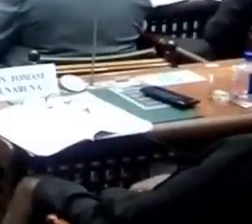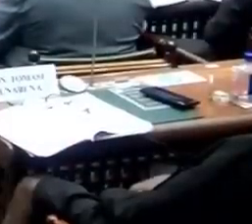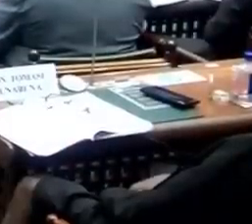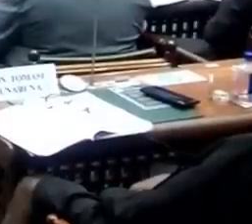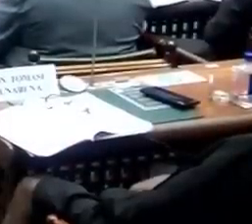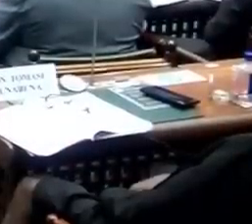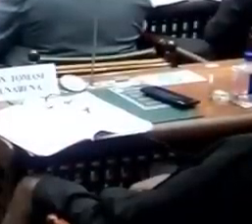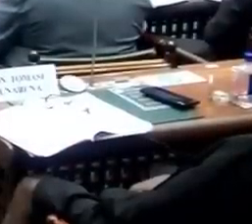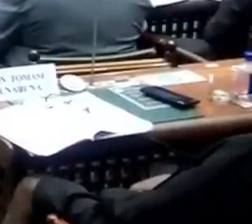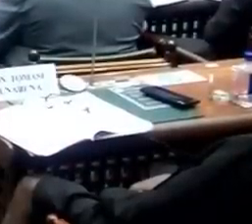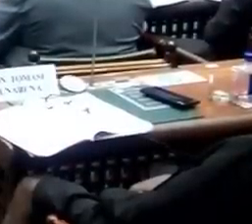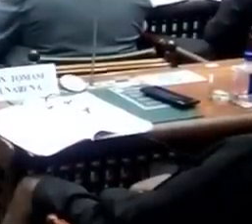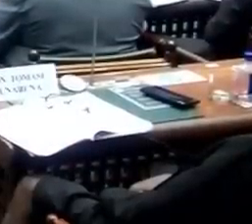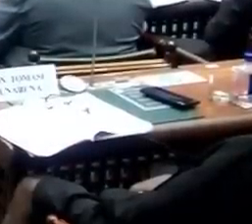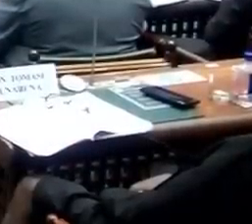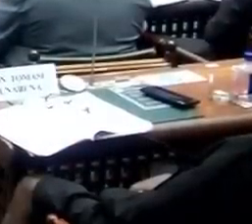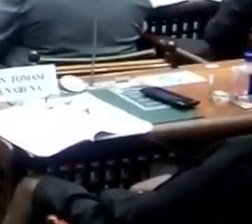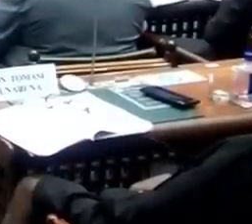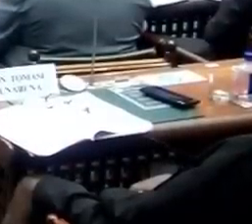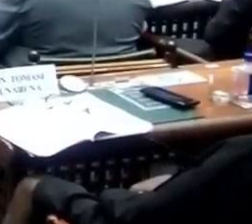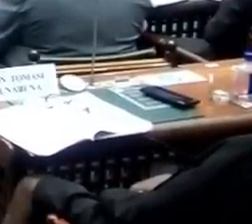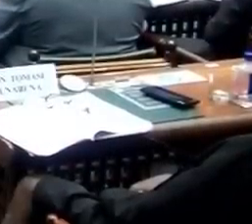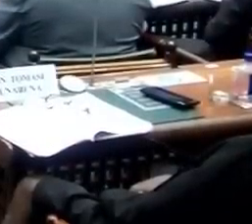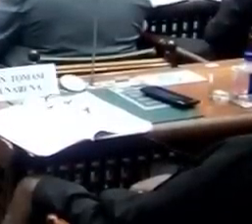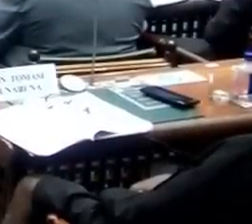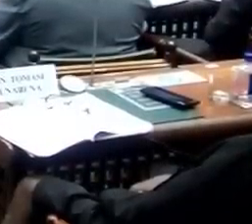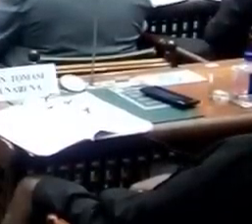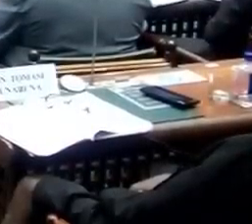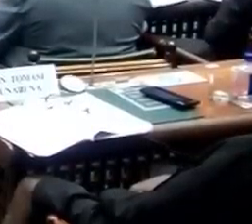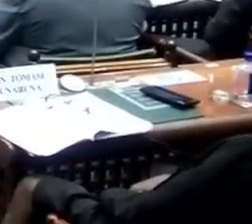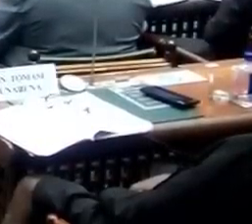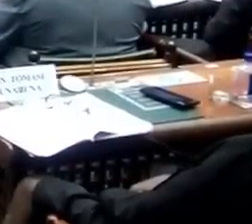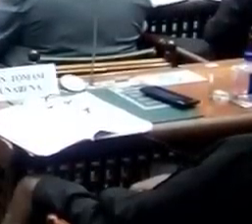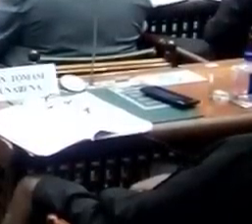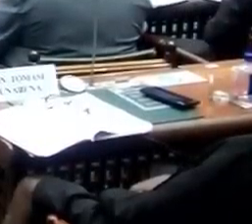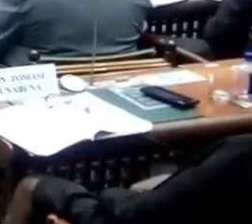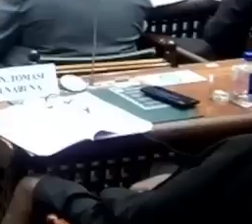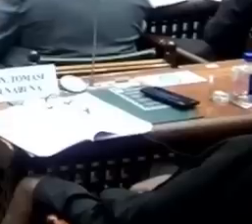Biman. No. He will be making his contribution. No, you go ahead, sir.